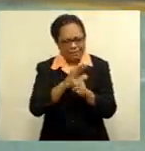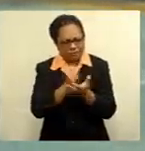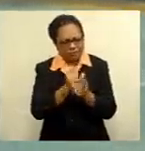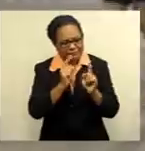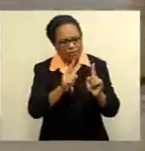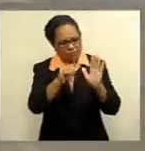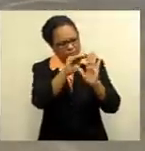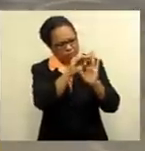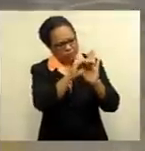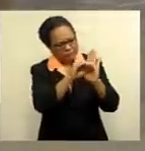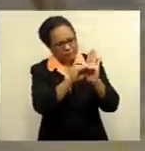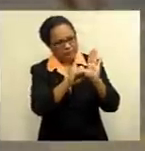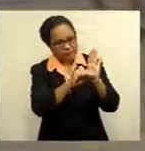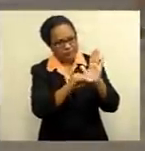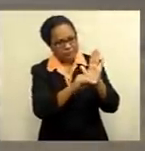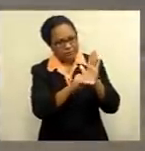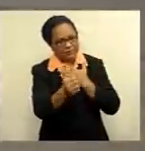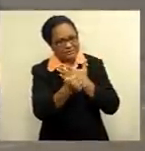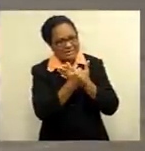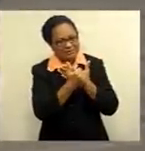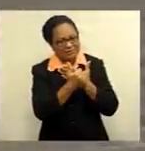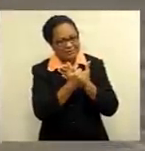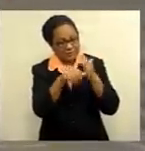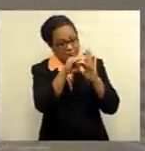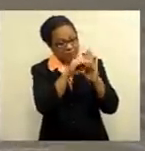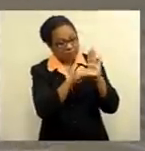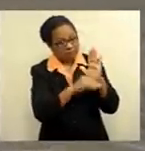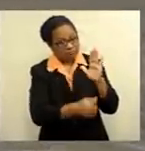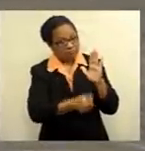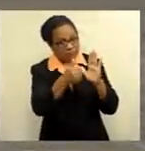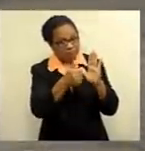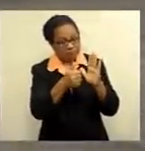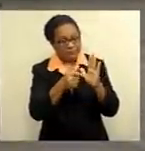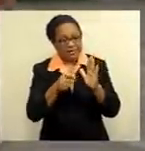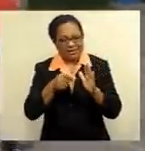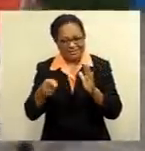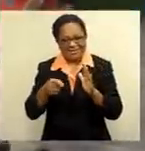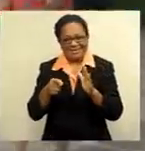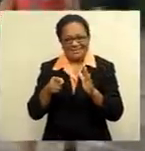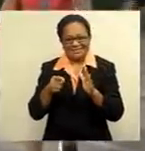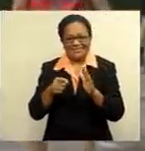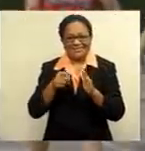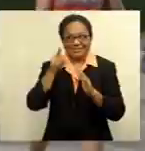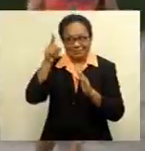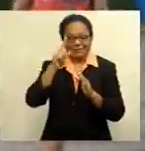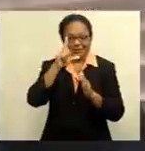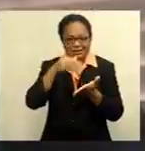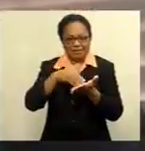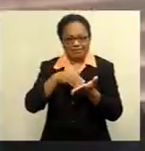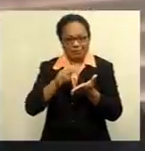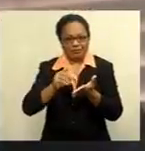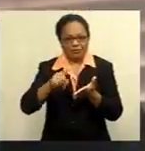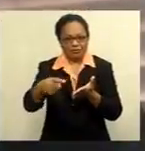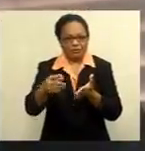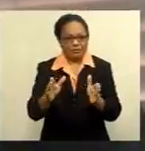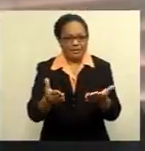are followed. Important that we're able to work together